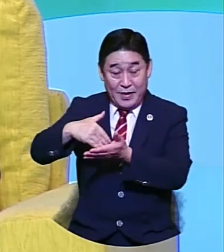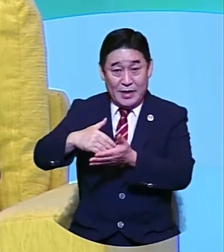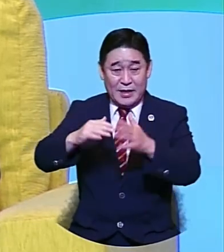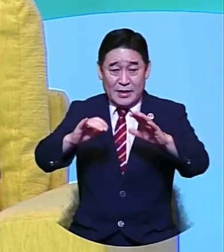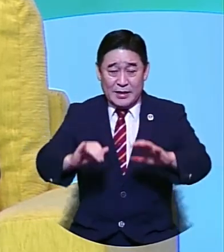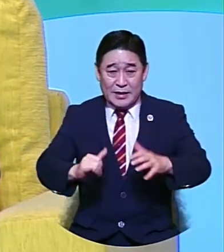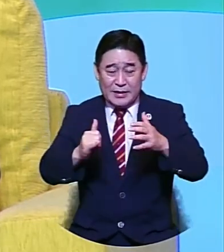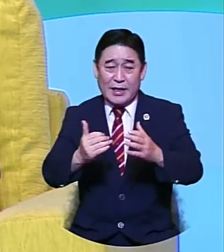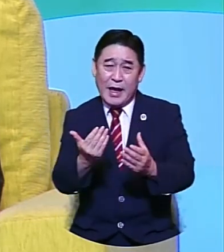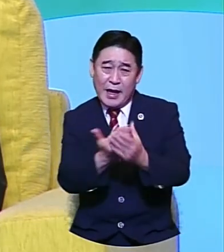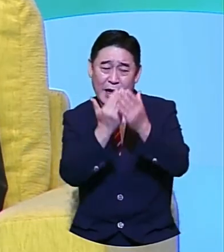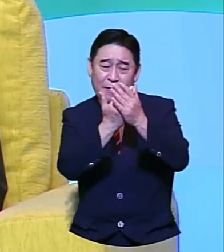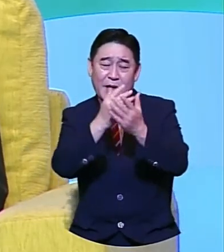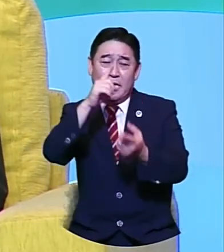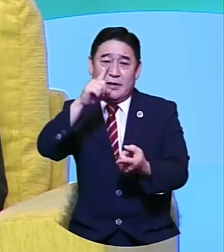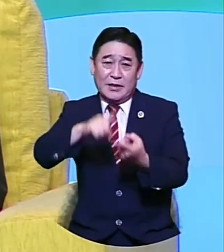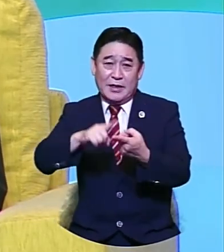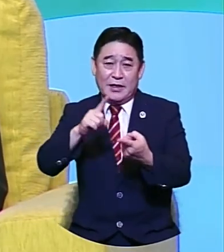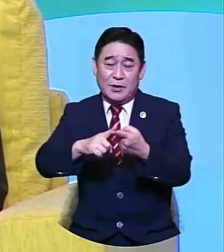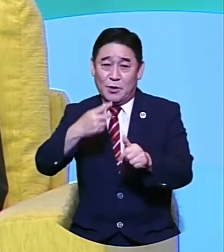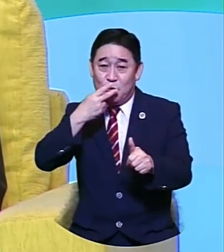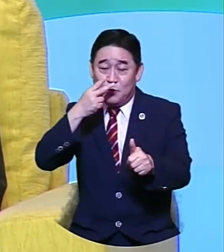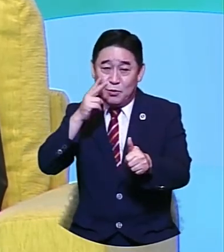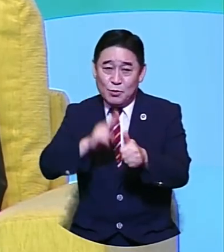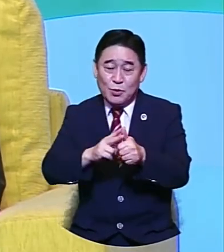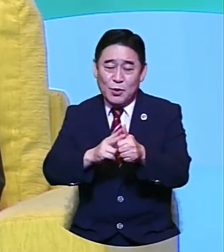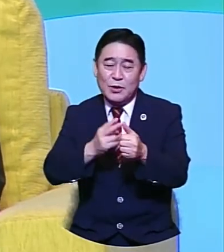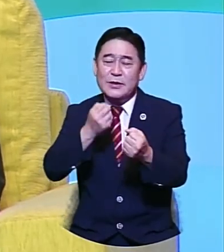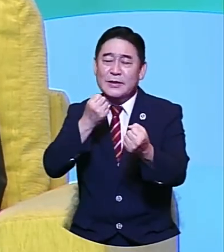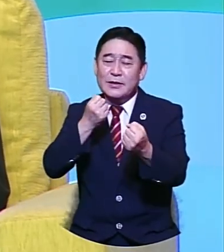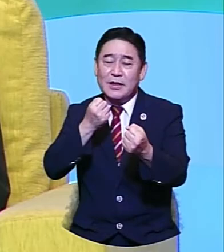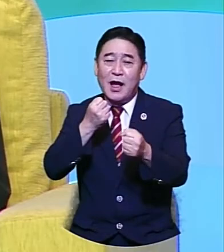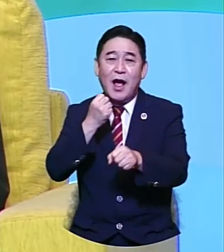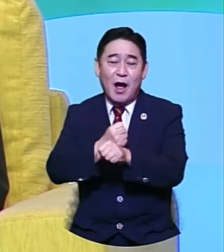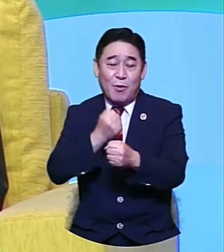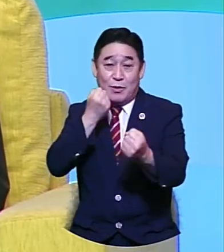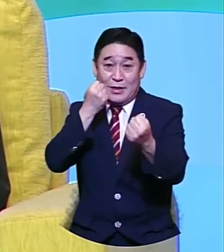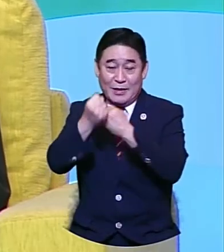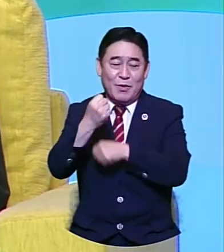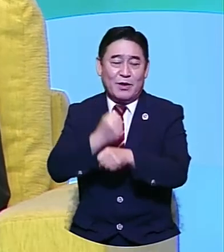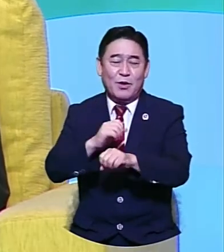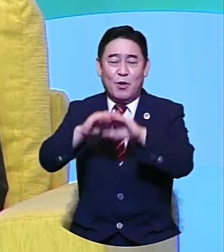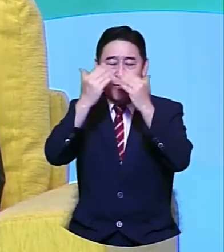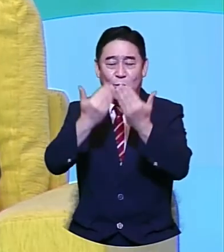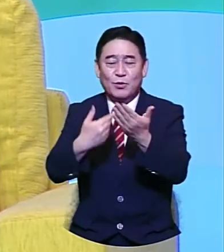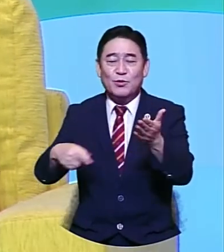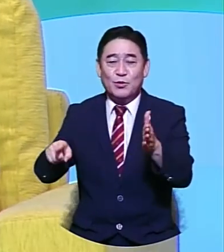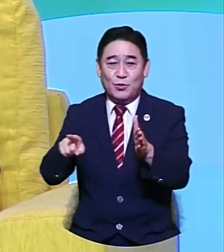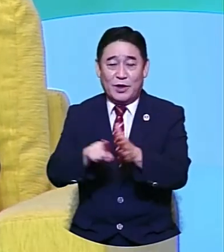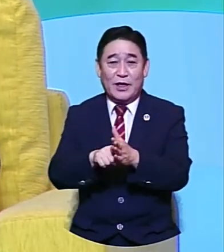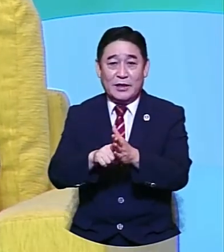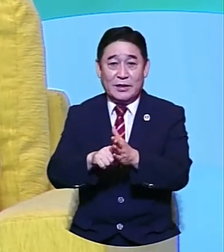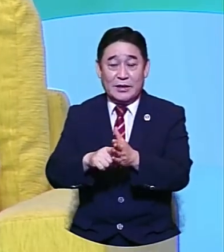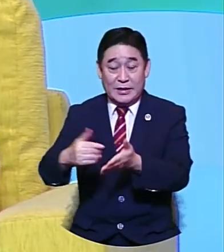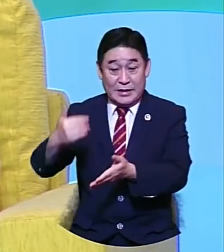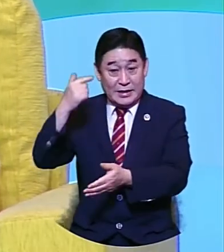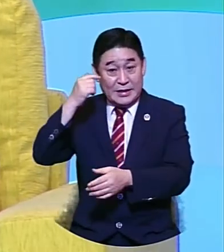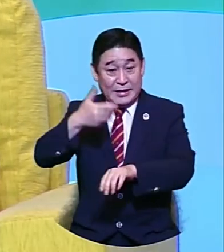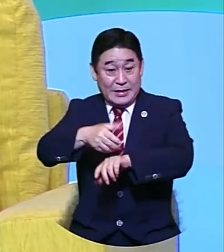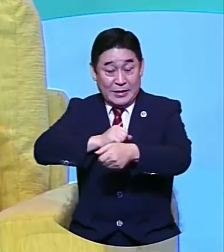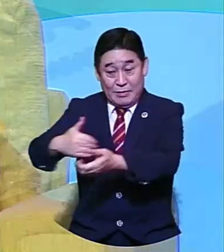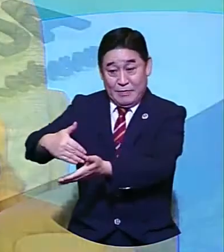challenges and promote a better future for all of us. Thank you very much. Thank you, Mr.